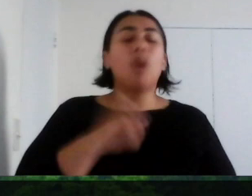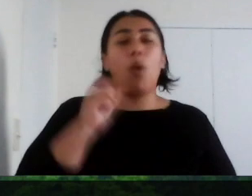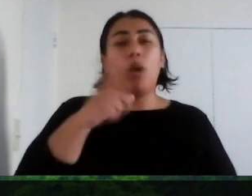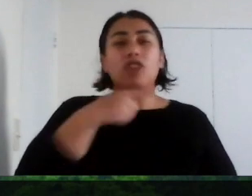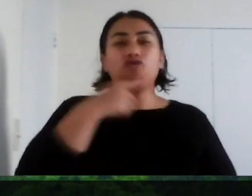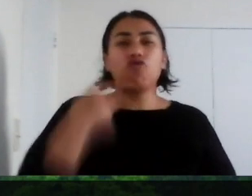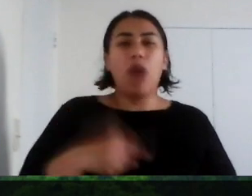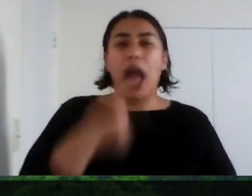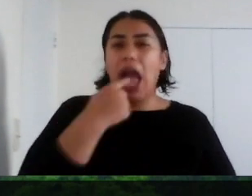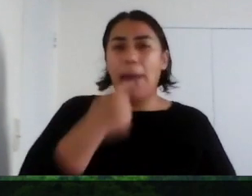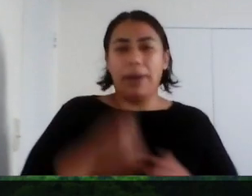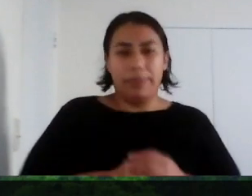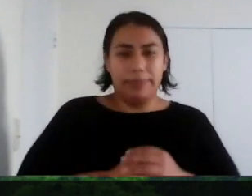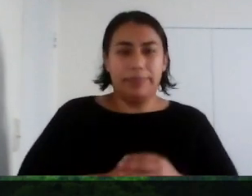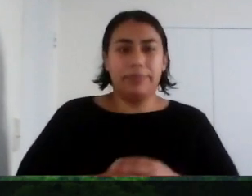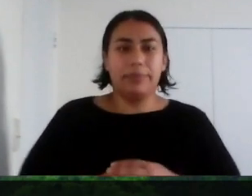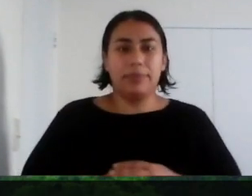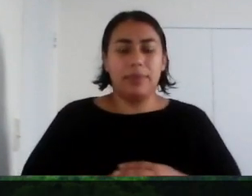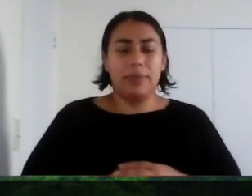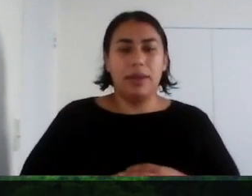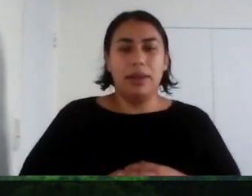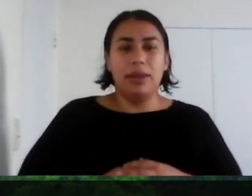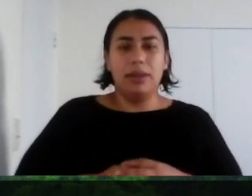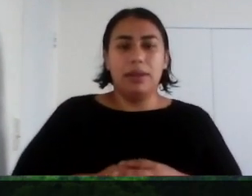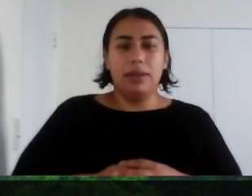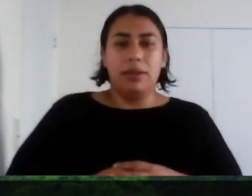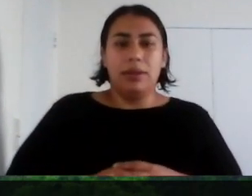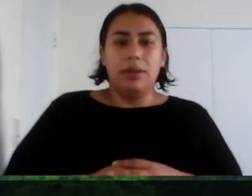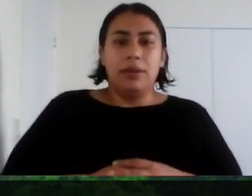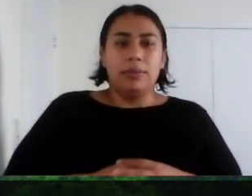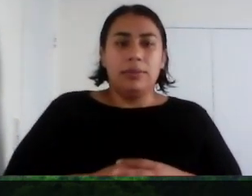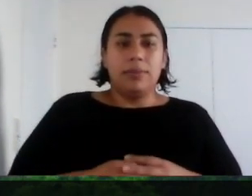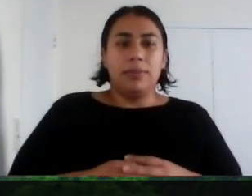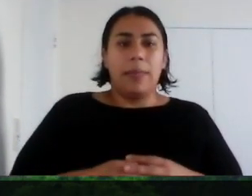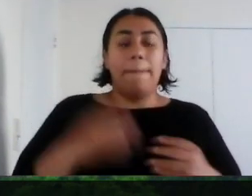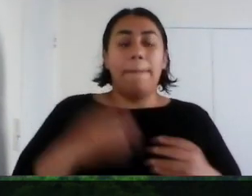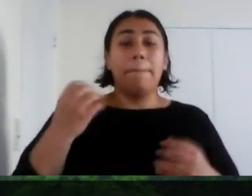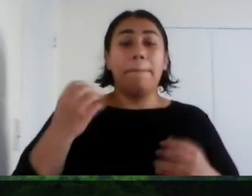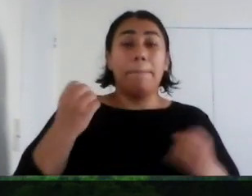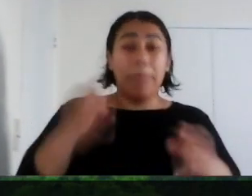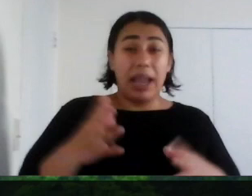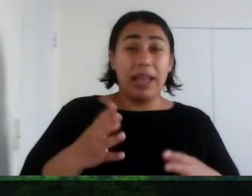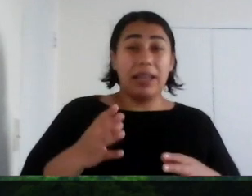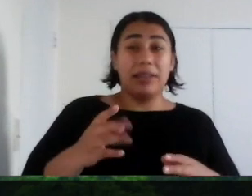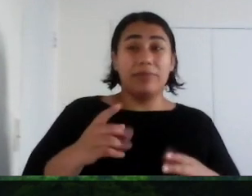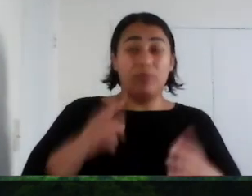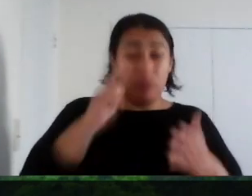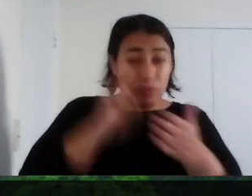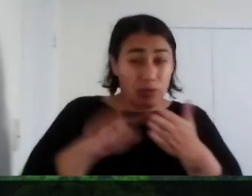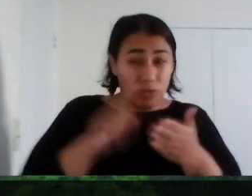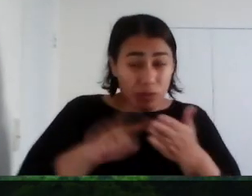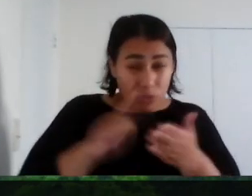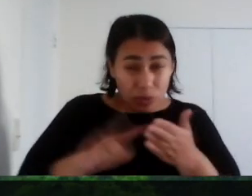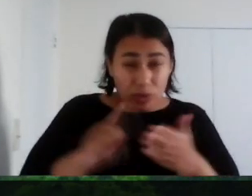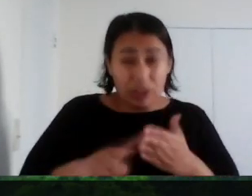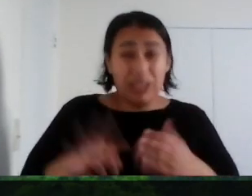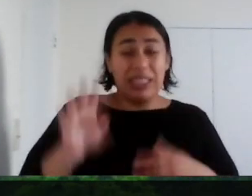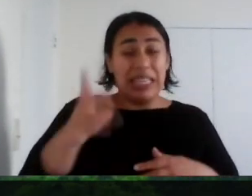bedside. Overall, we find that a THC to CBD combination yields a more consistent